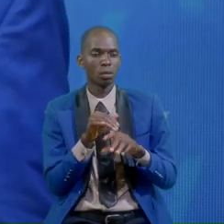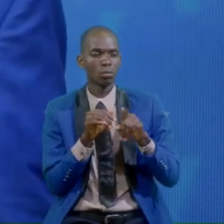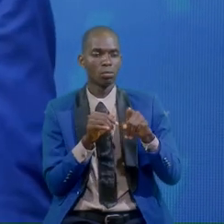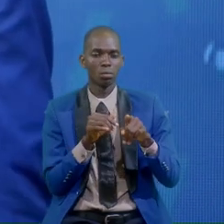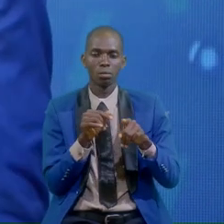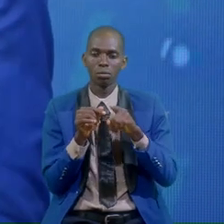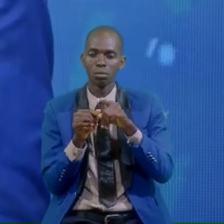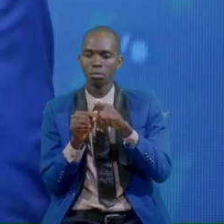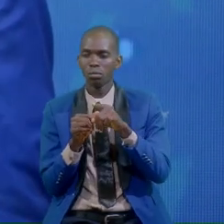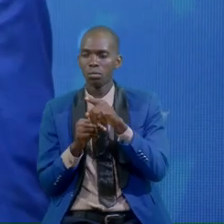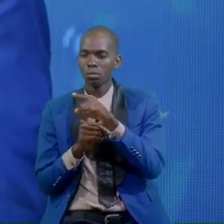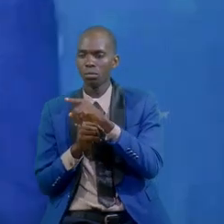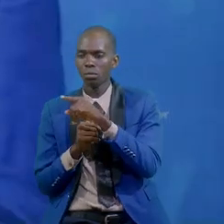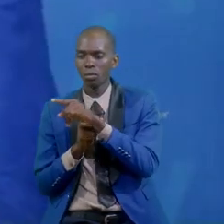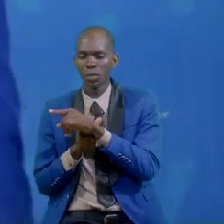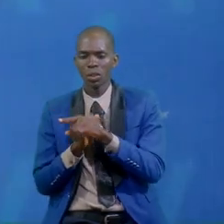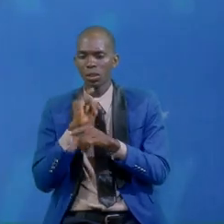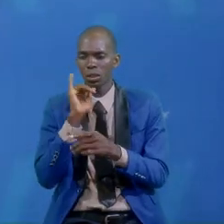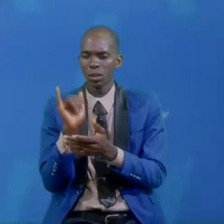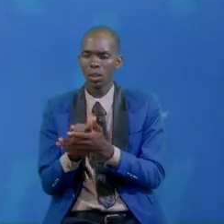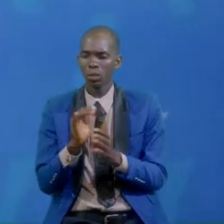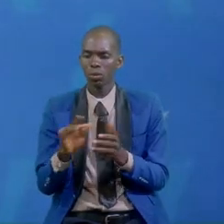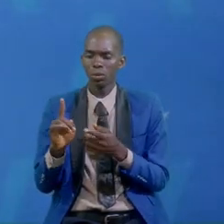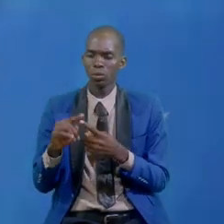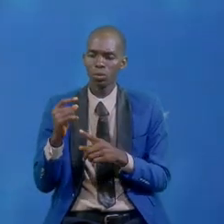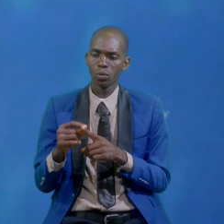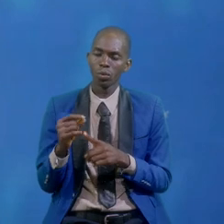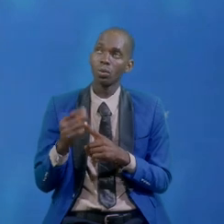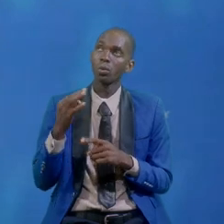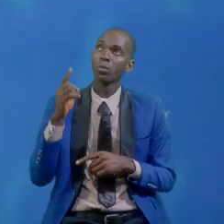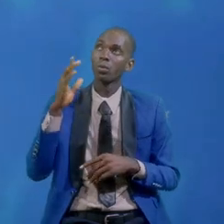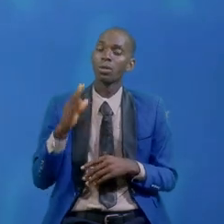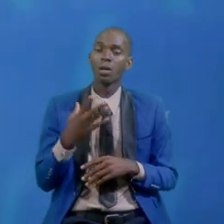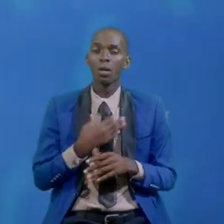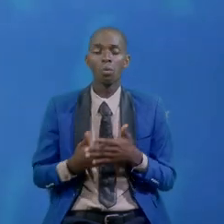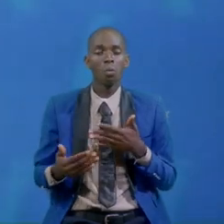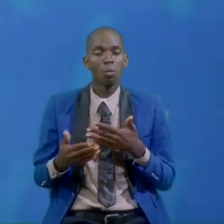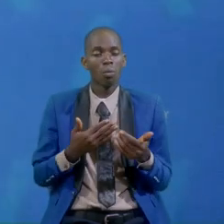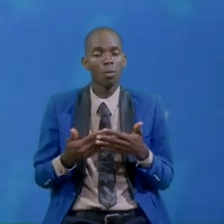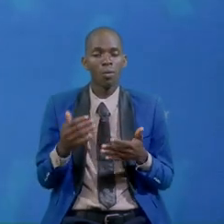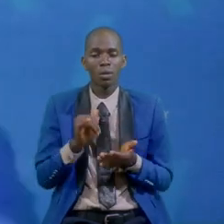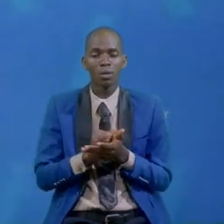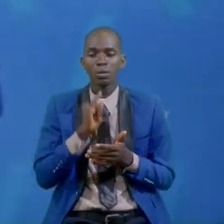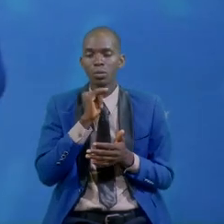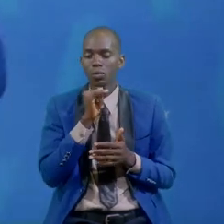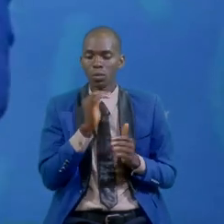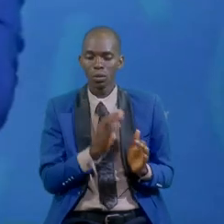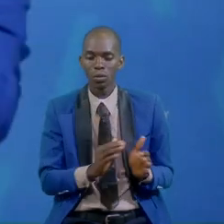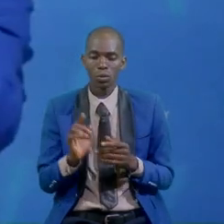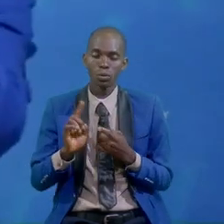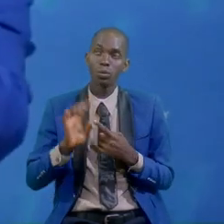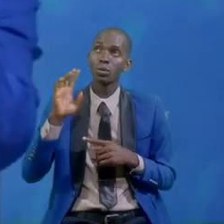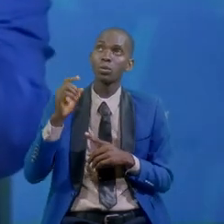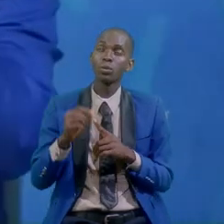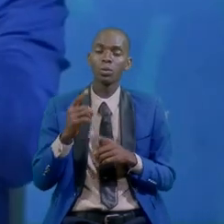Is that according to his word? And whatever is not according to his word, the Lord